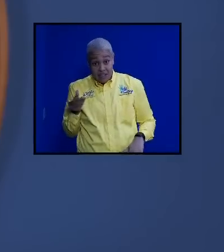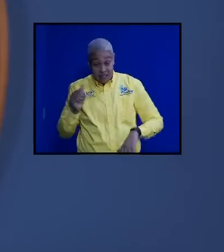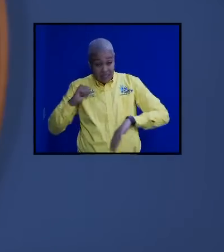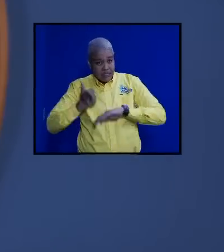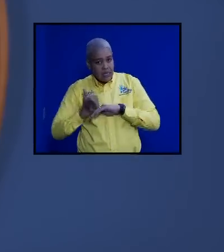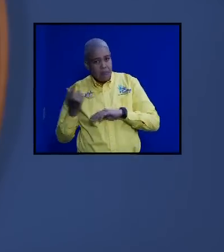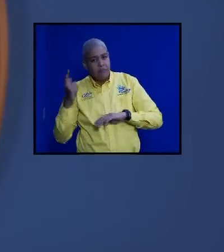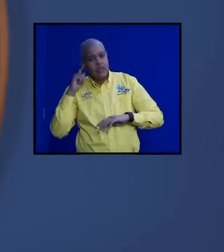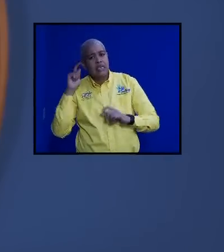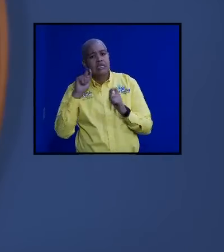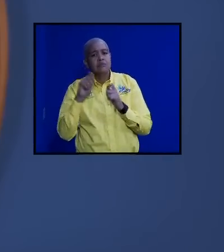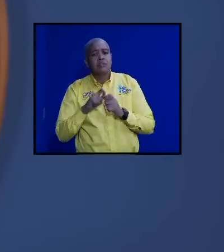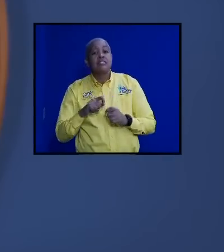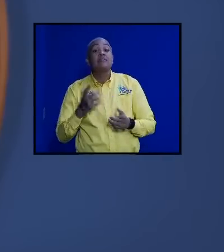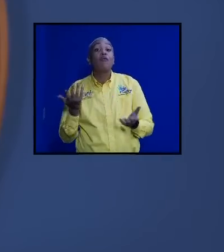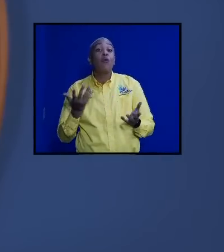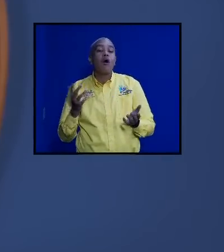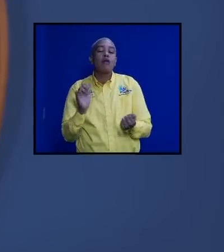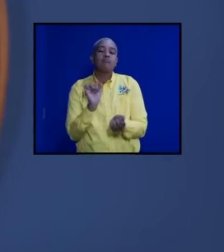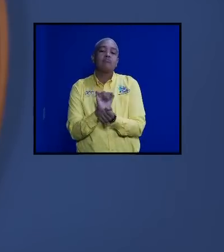particularly powers of detention.